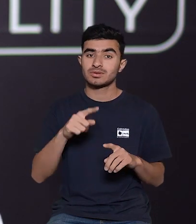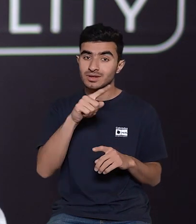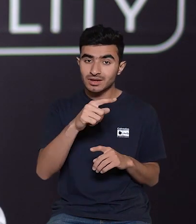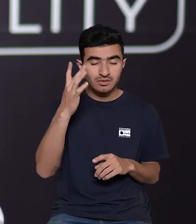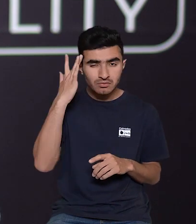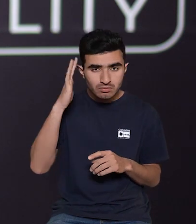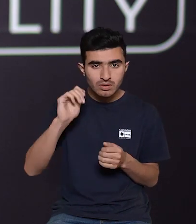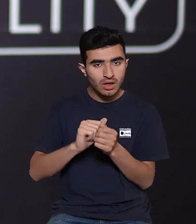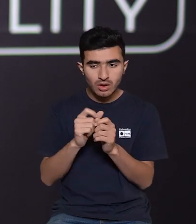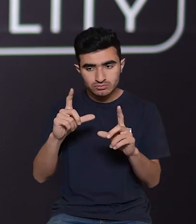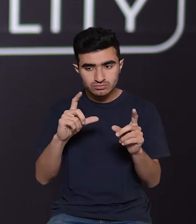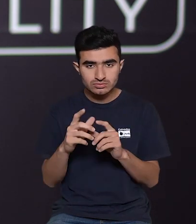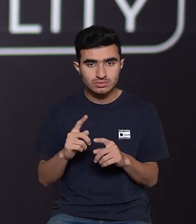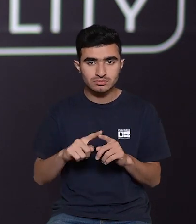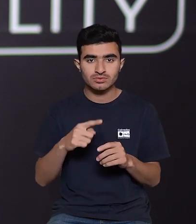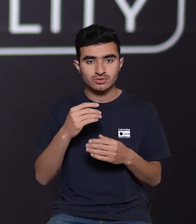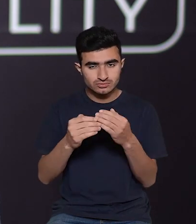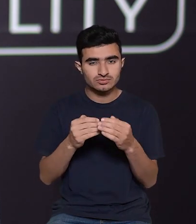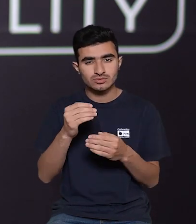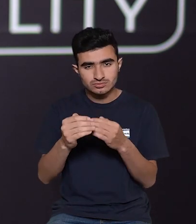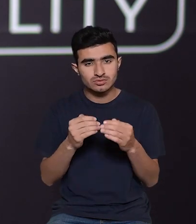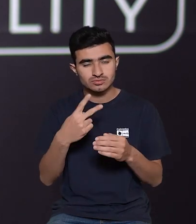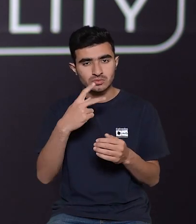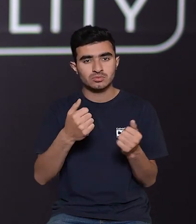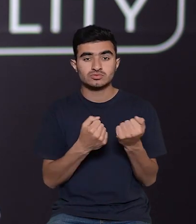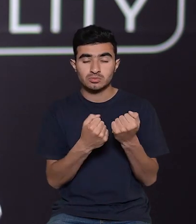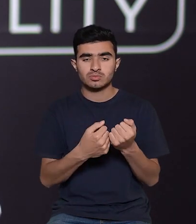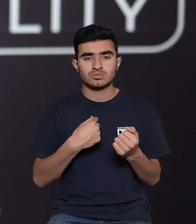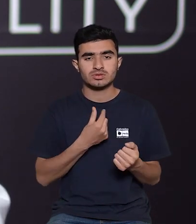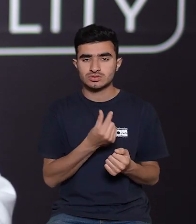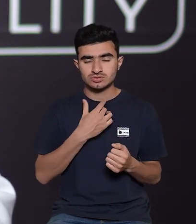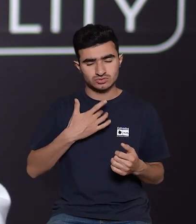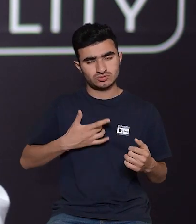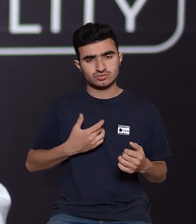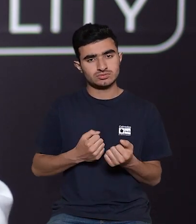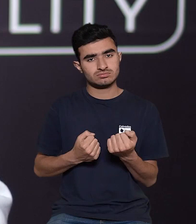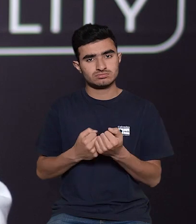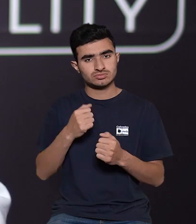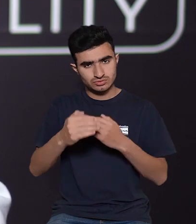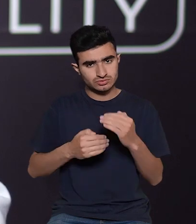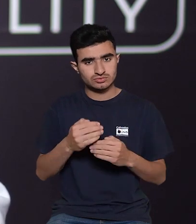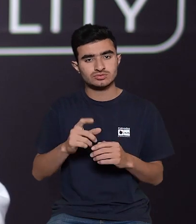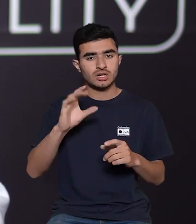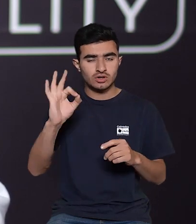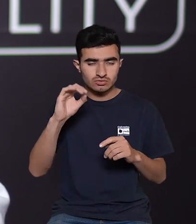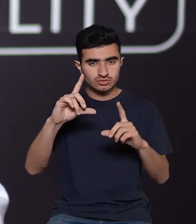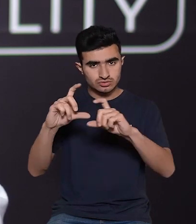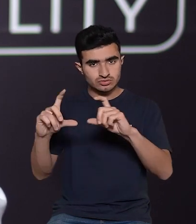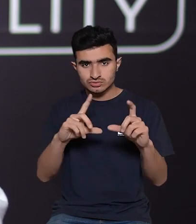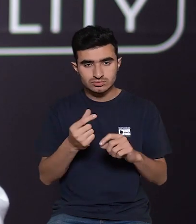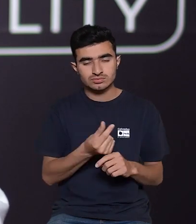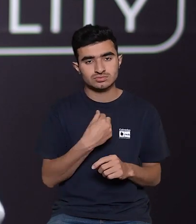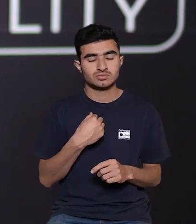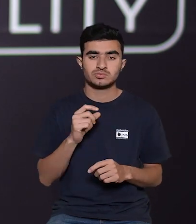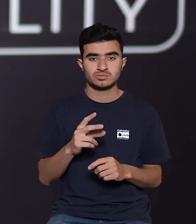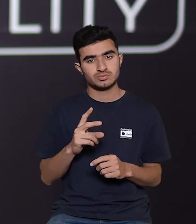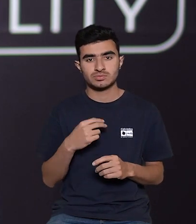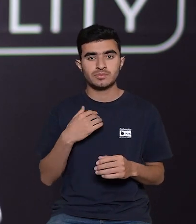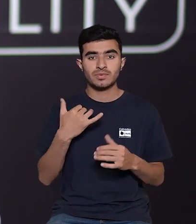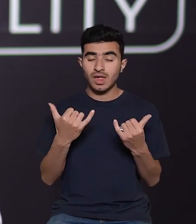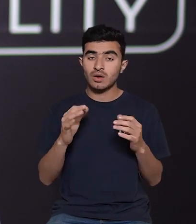her approval on my photography. Even though she didn't also know the technical terms, she tried to go with the flow